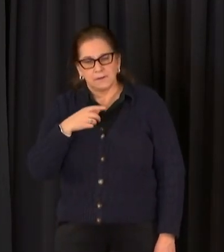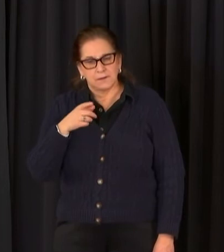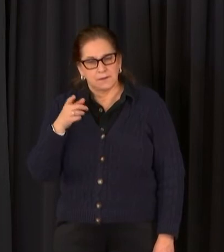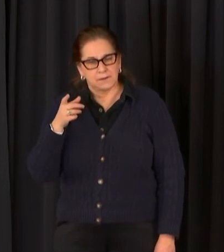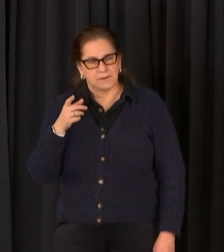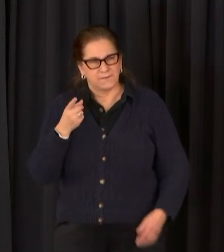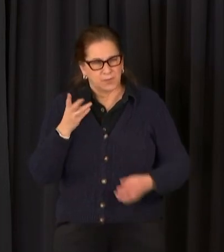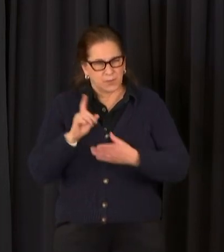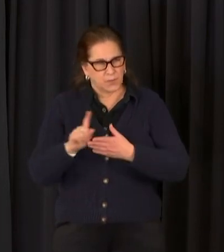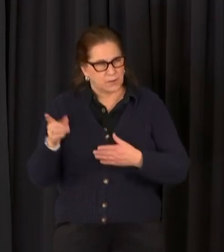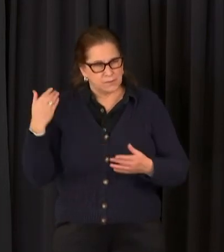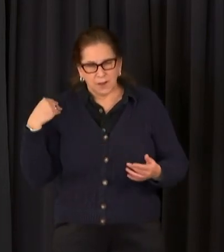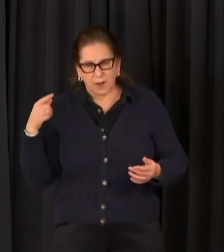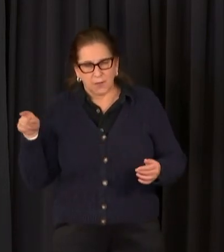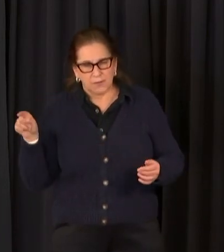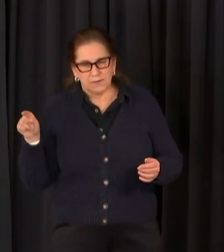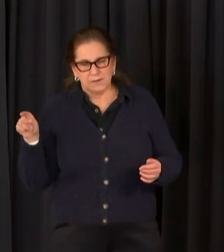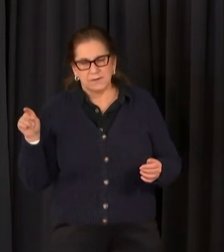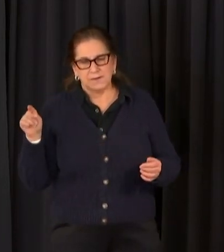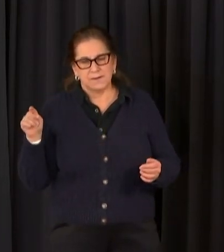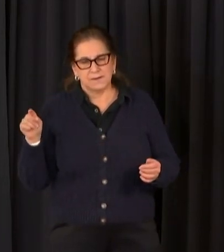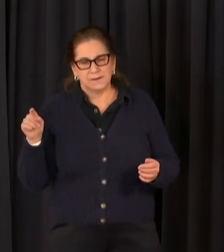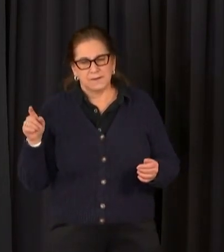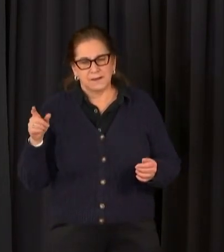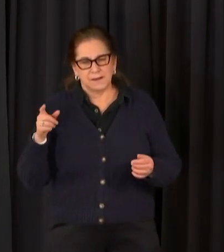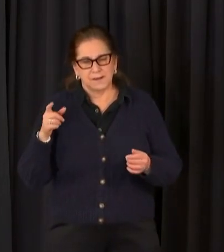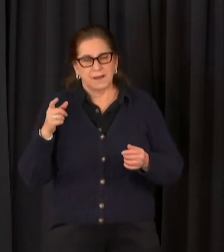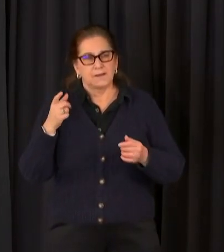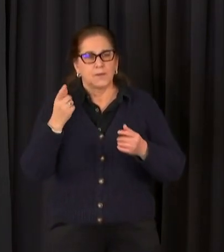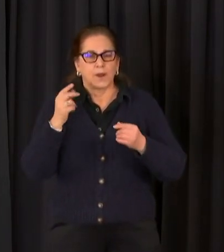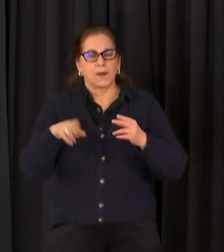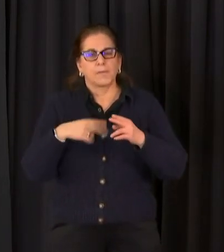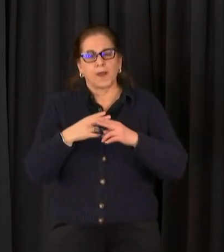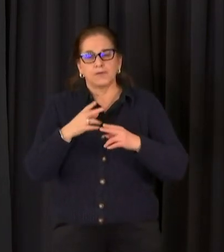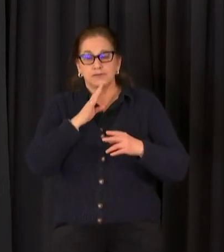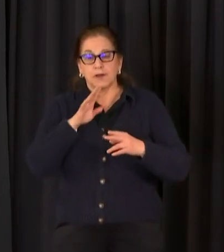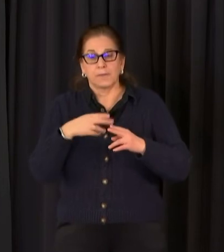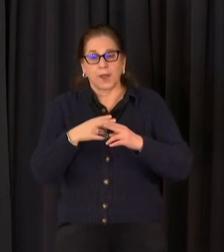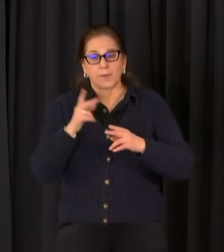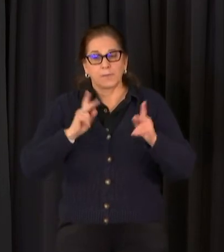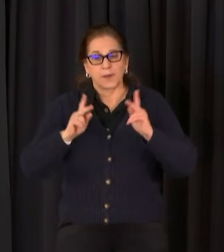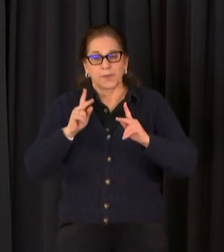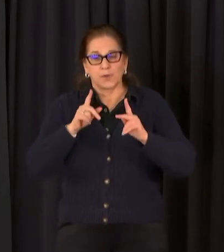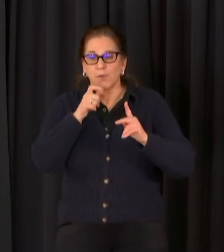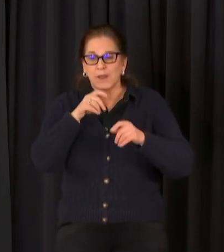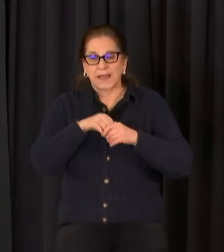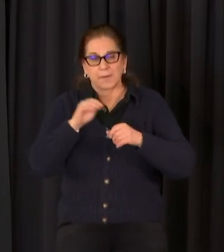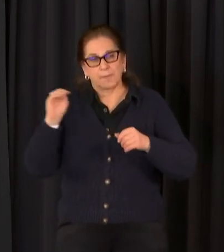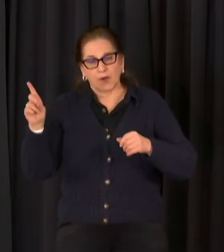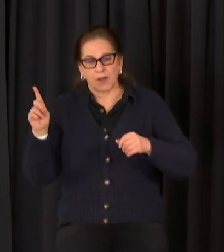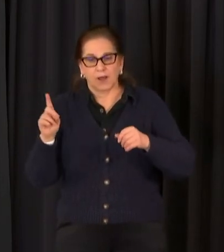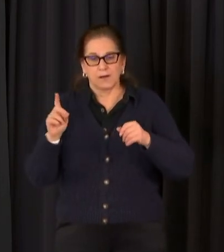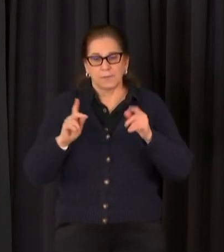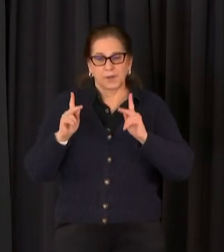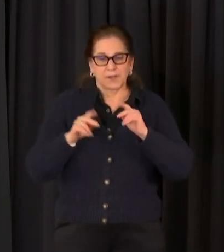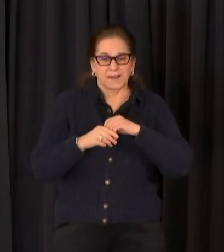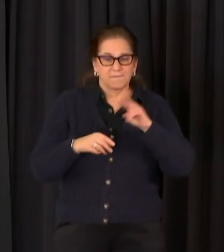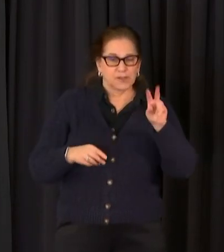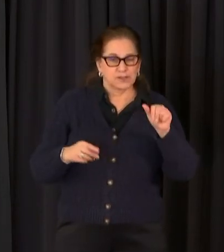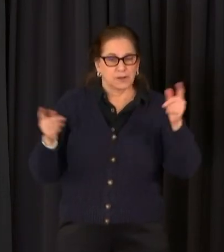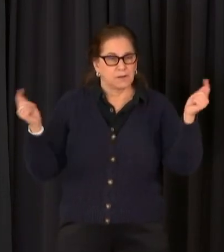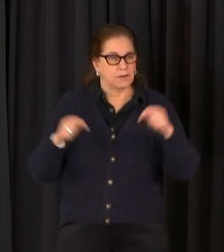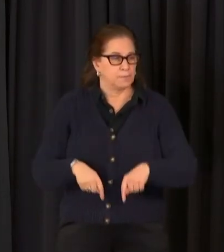any discussions with officials in Maryland or Virginia about receiving some of their doses, since we're vaccinating some of their residents